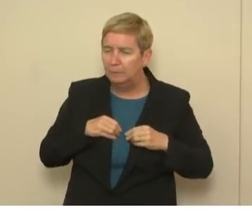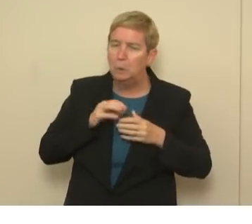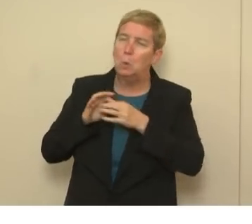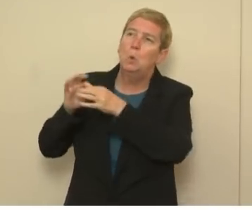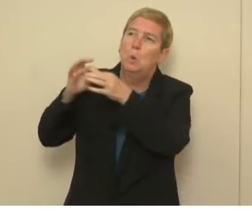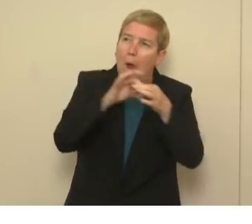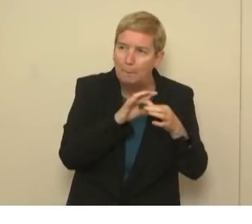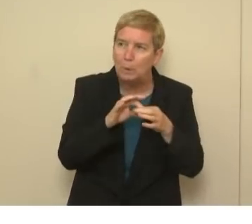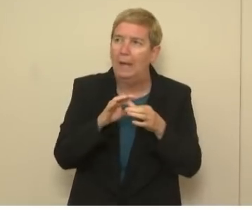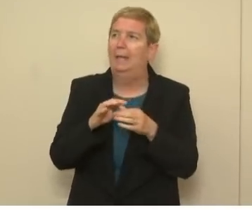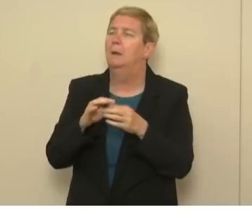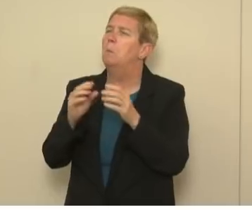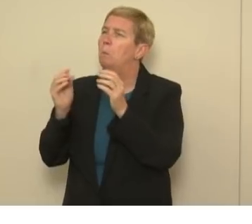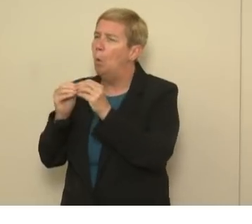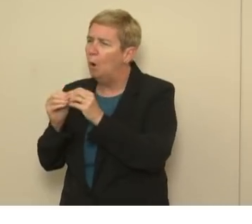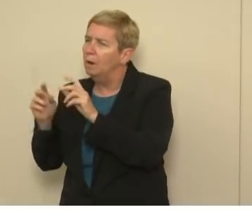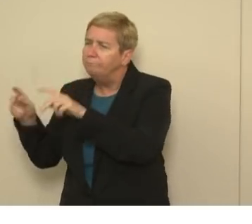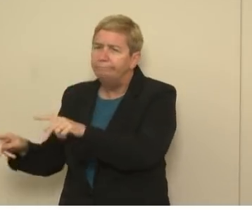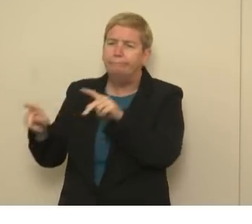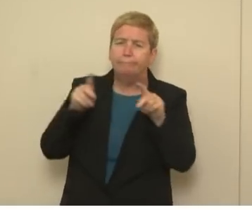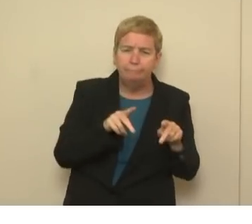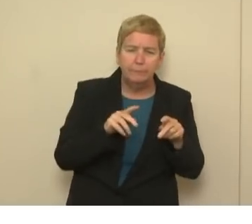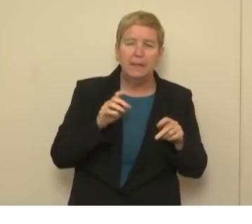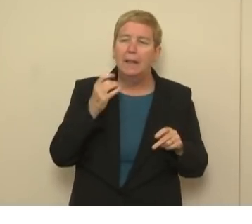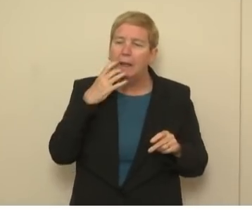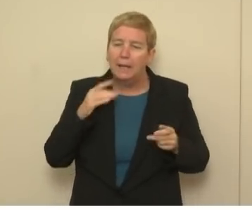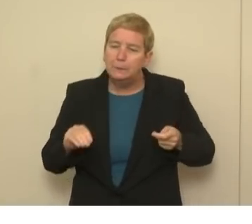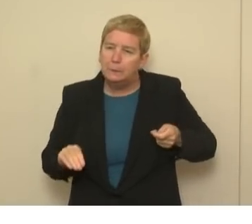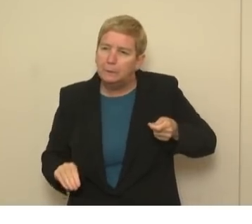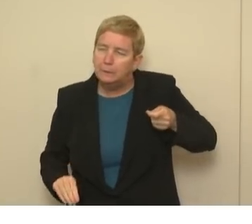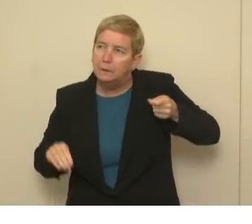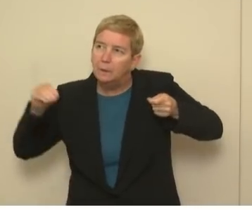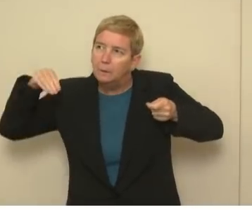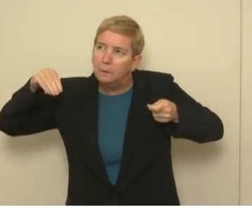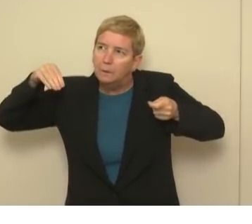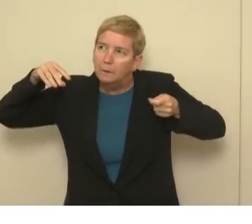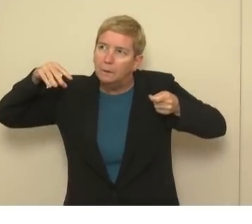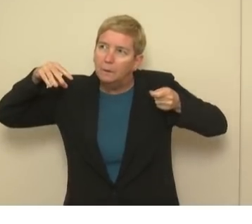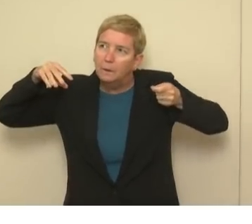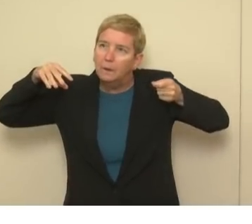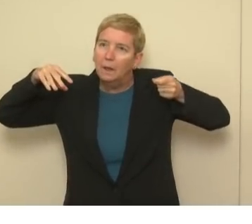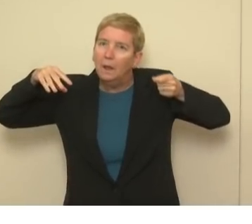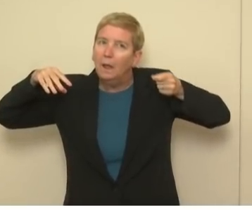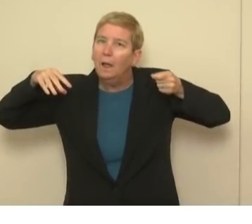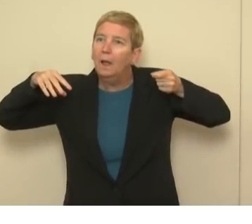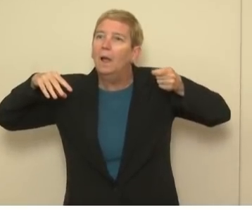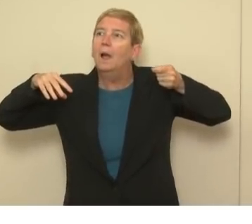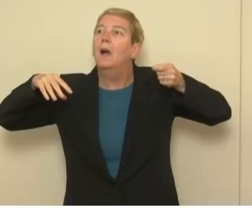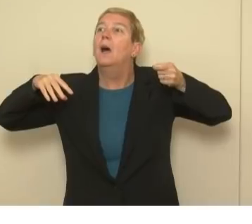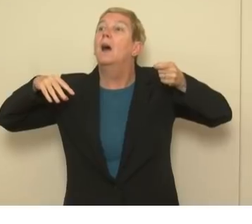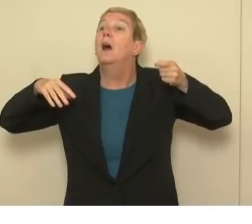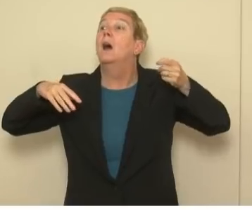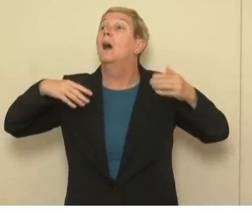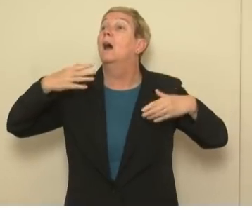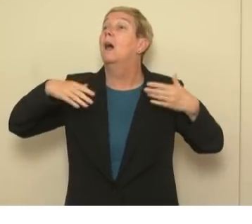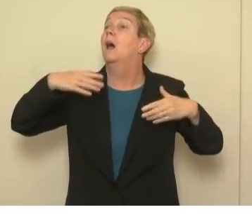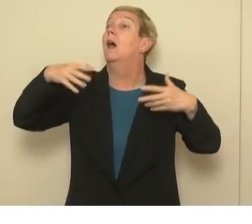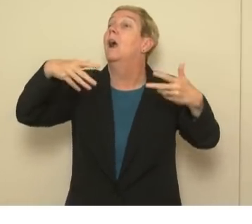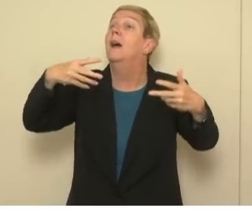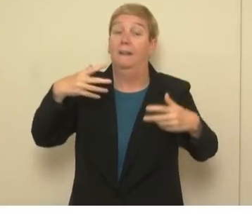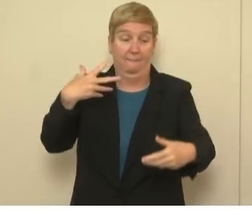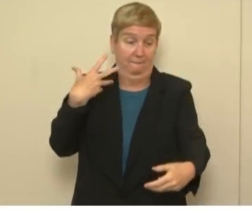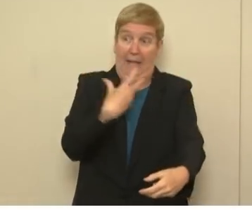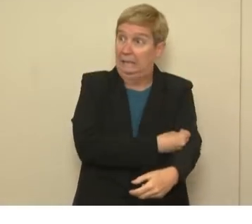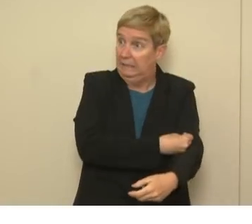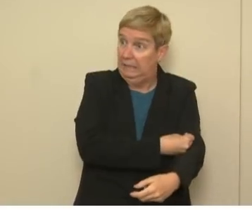dimmer switch program. So the lights won't be all the way on, really, and to continue the metaphor, until we have a vaccine and